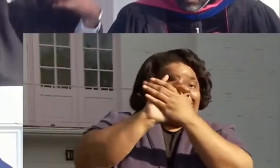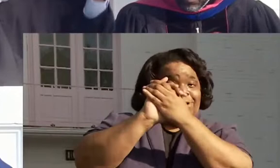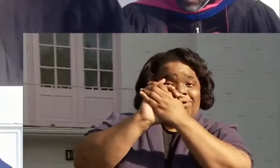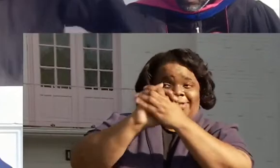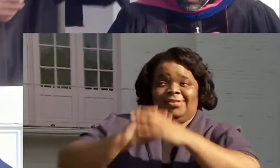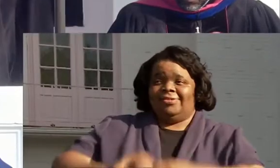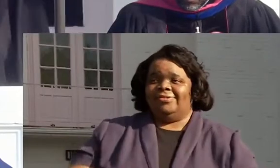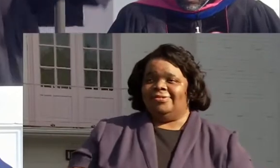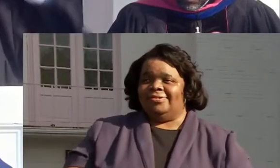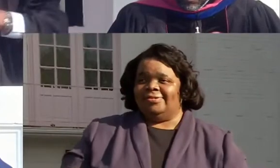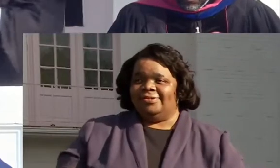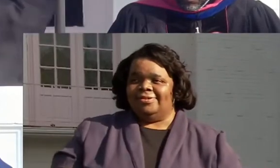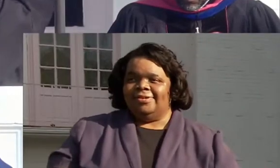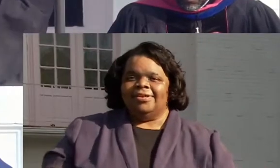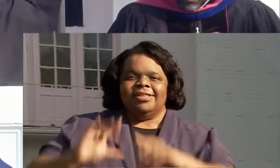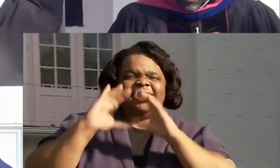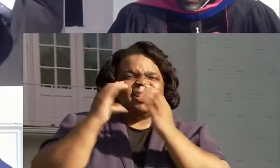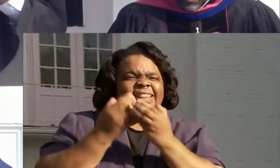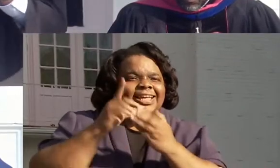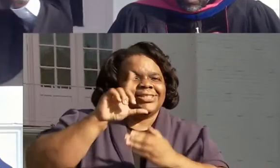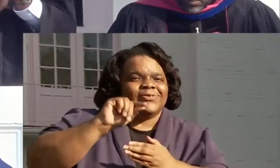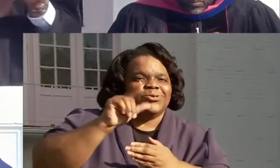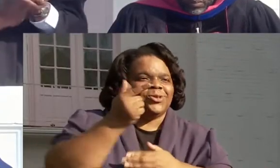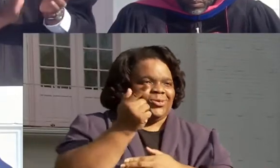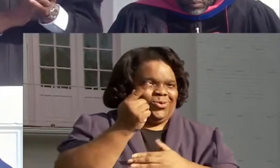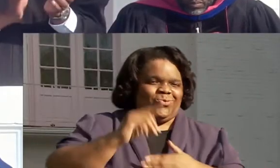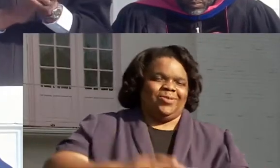congratulations to the class of 2021.